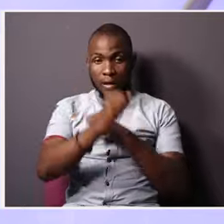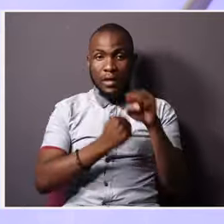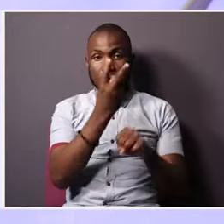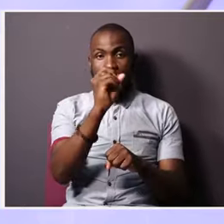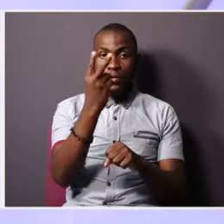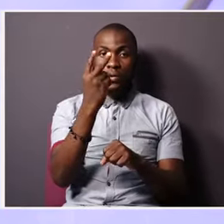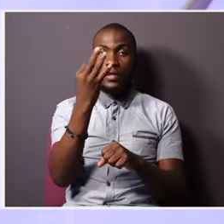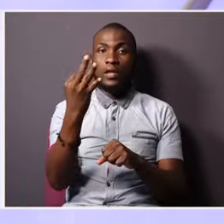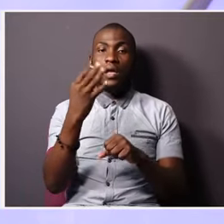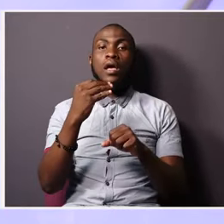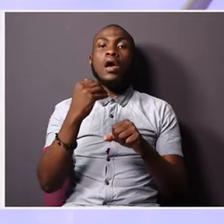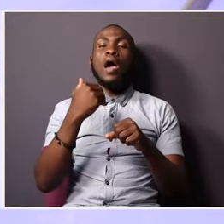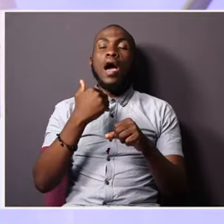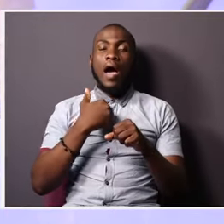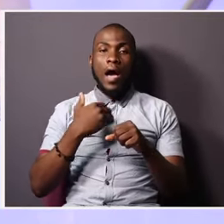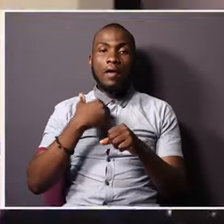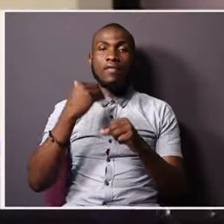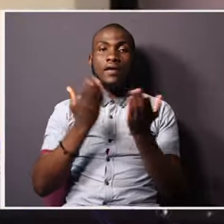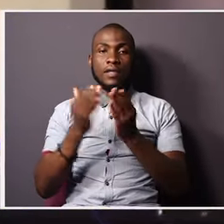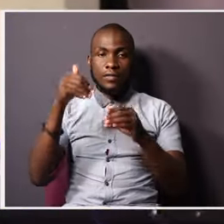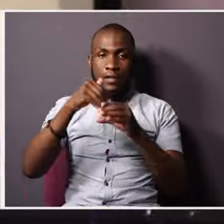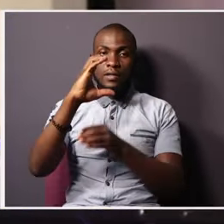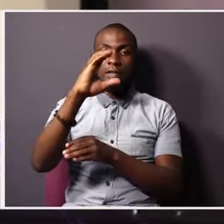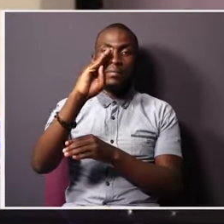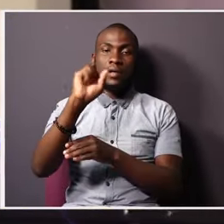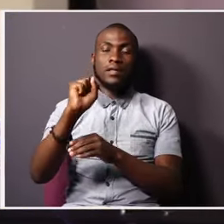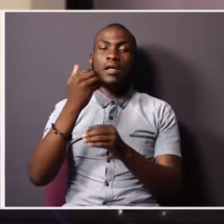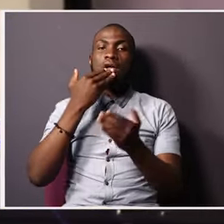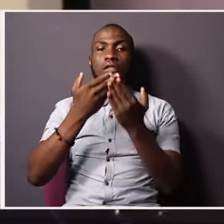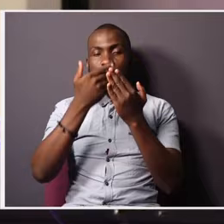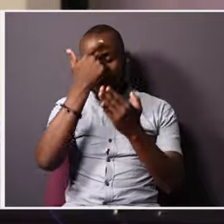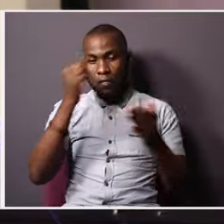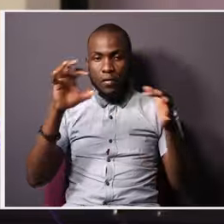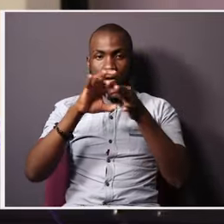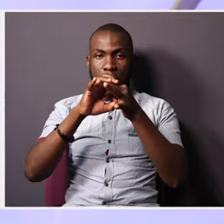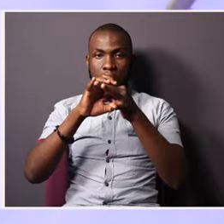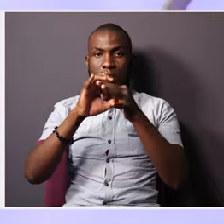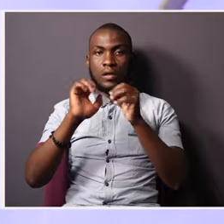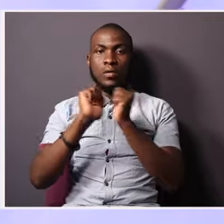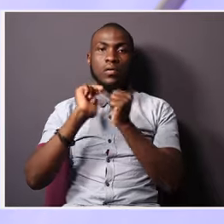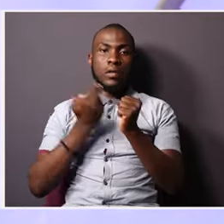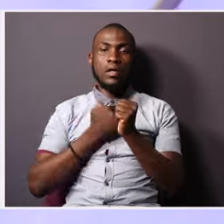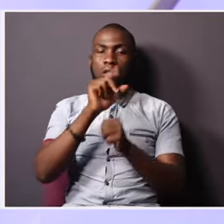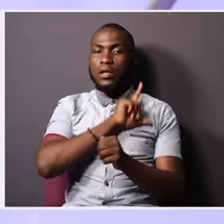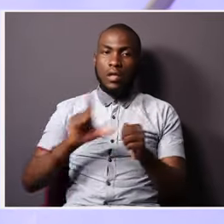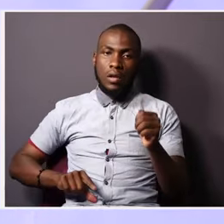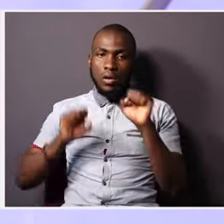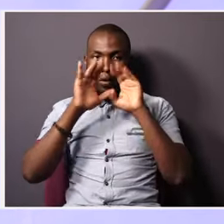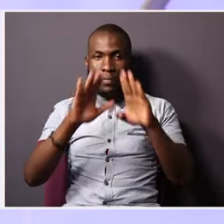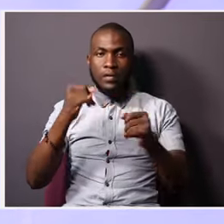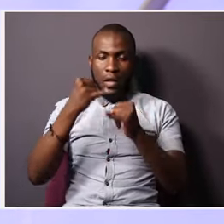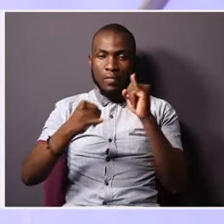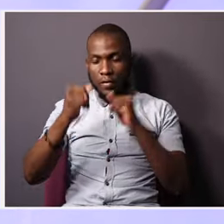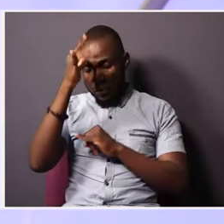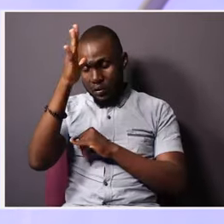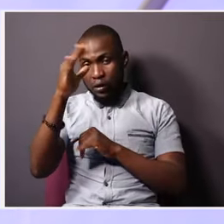all of them, we have had services here on CITAM Broadcast Service. Thank you for plugging in and for being with us. May the Lord bless you. This is our